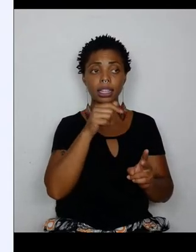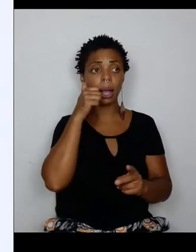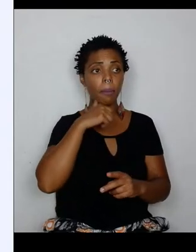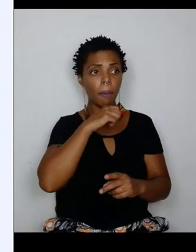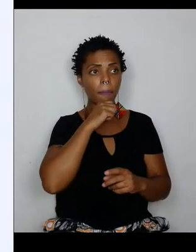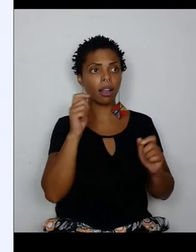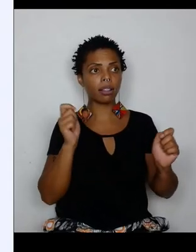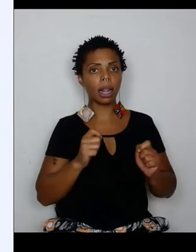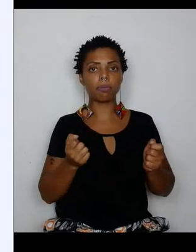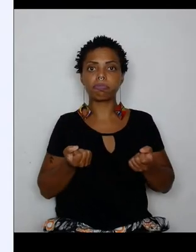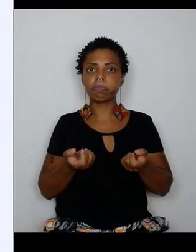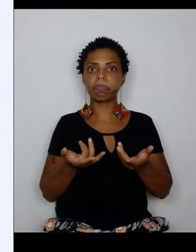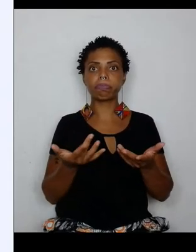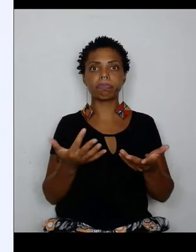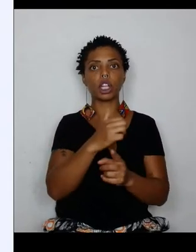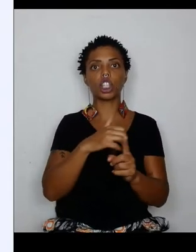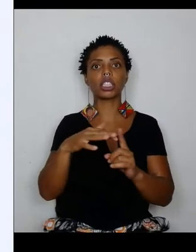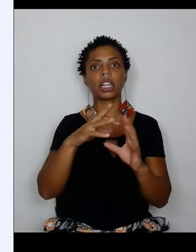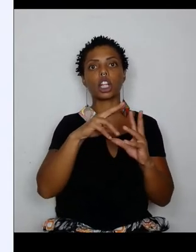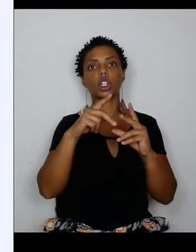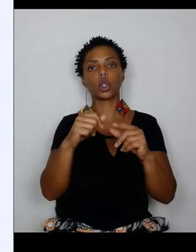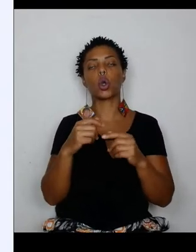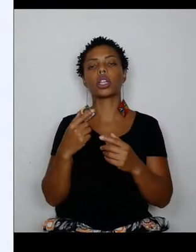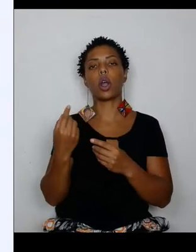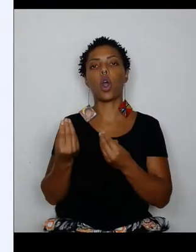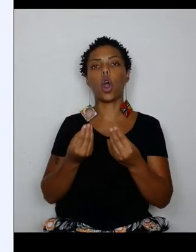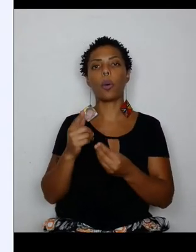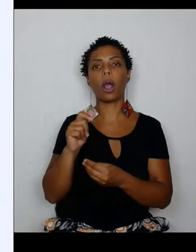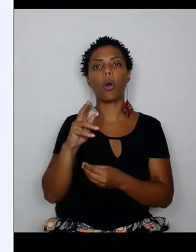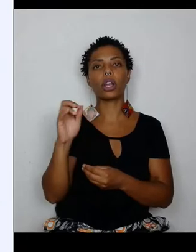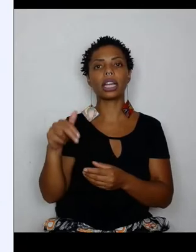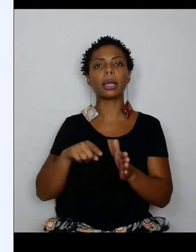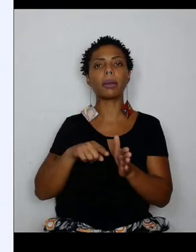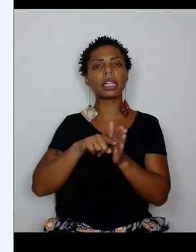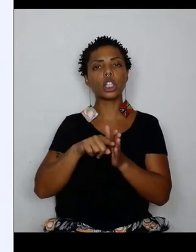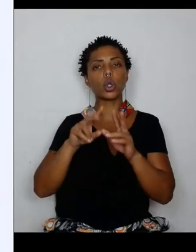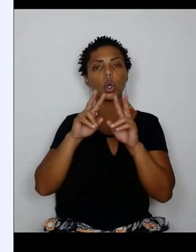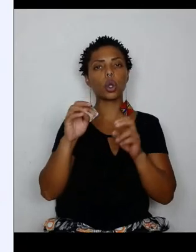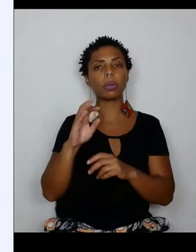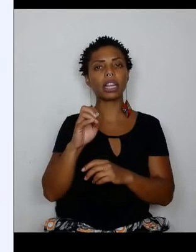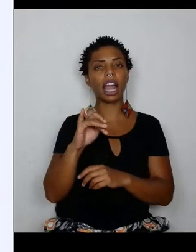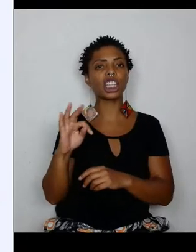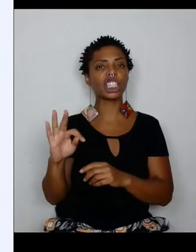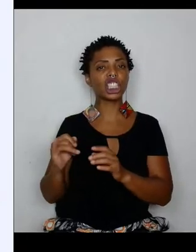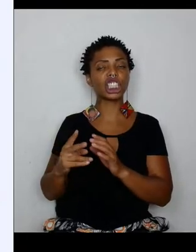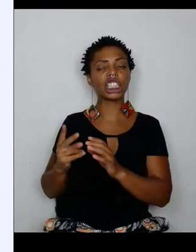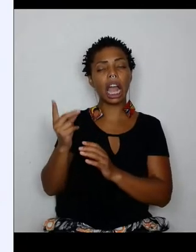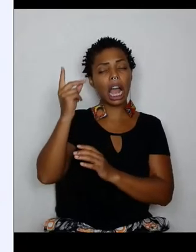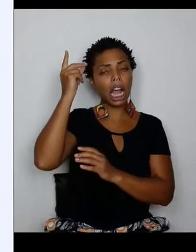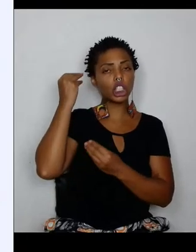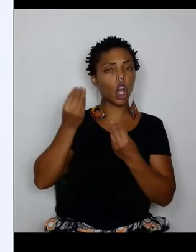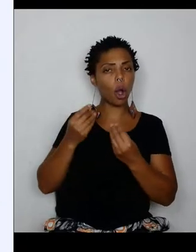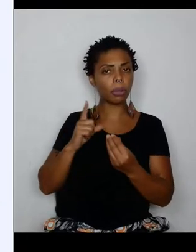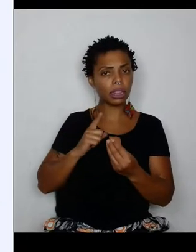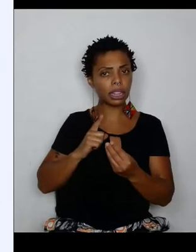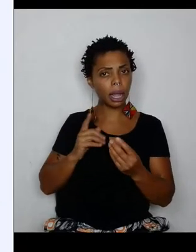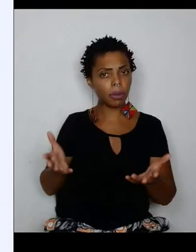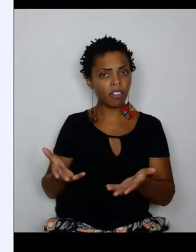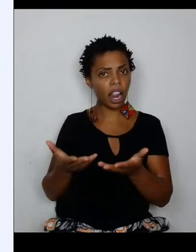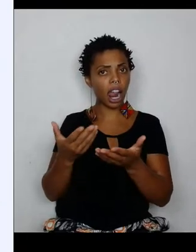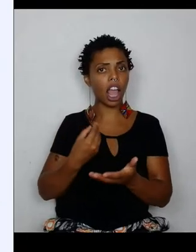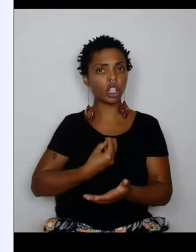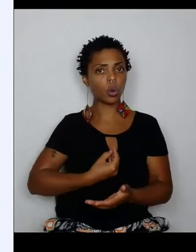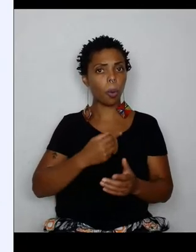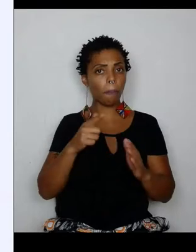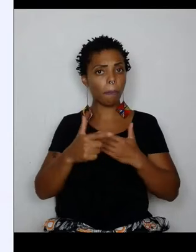tahitian past that privileged the female role can thus partly be understood in the context of these debates and theories in late 19th